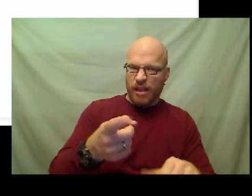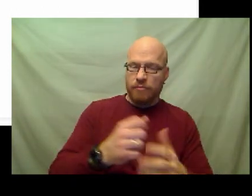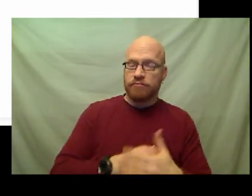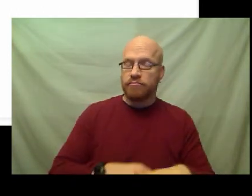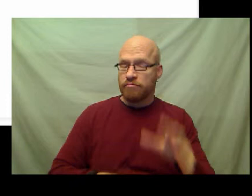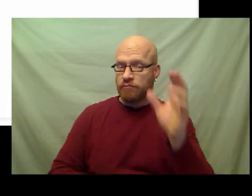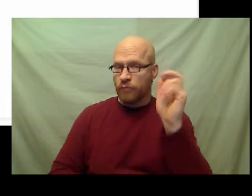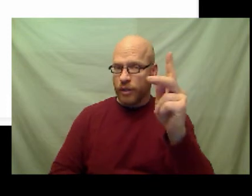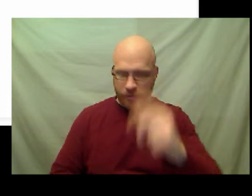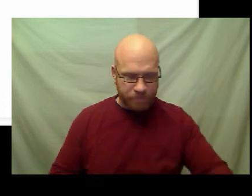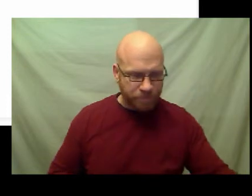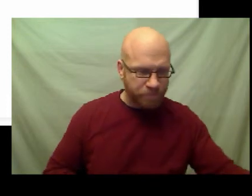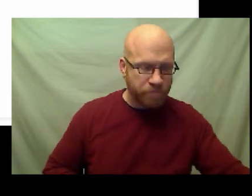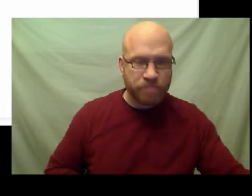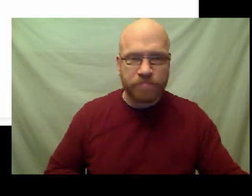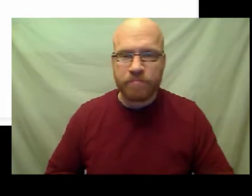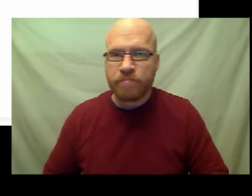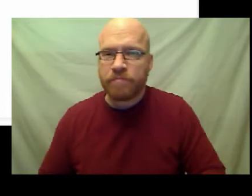factored.